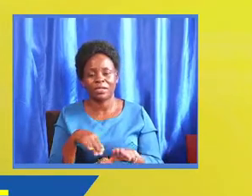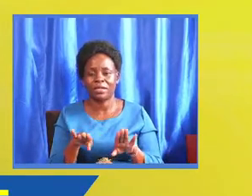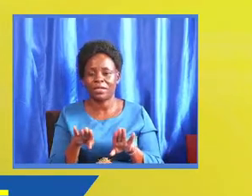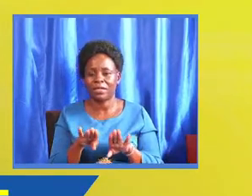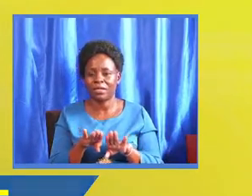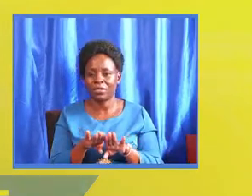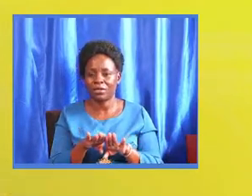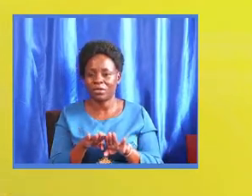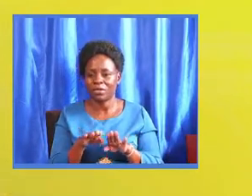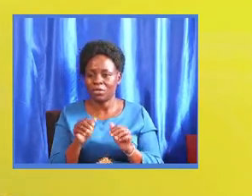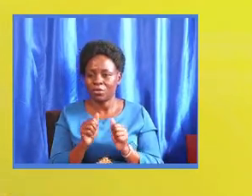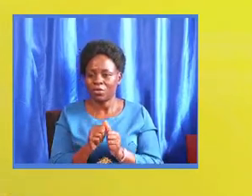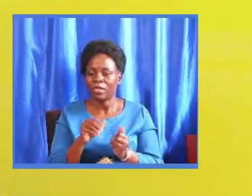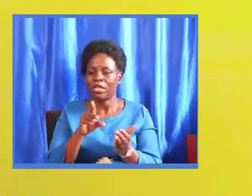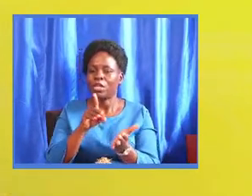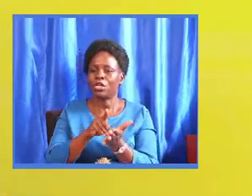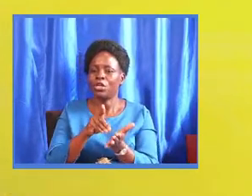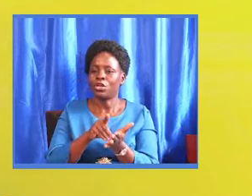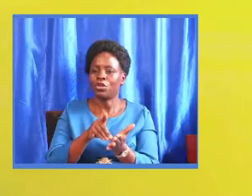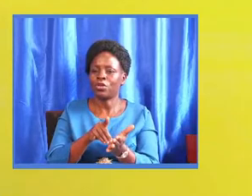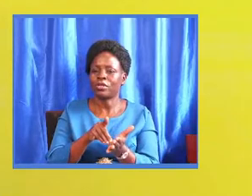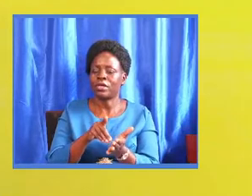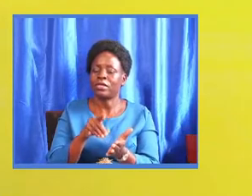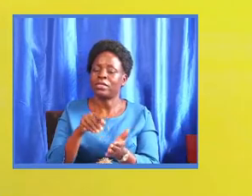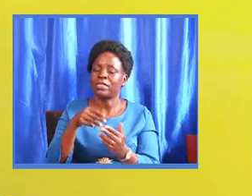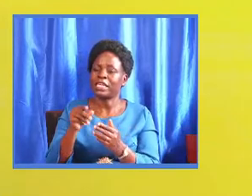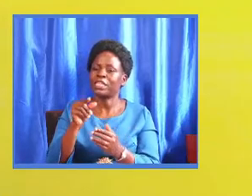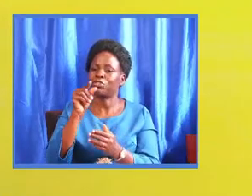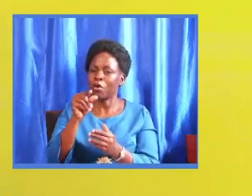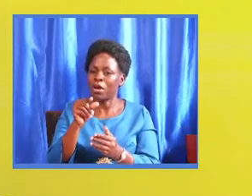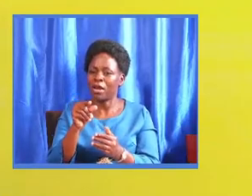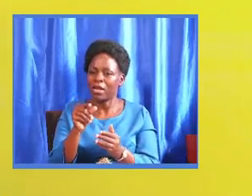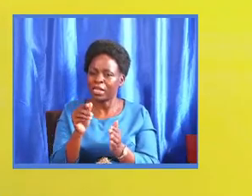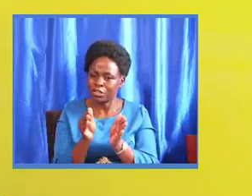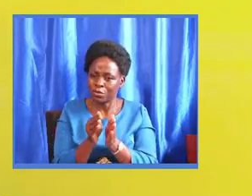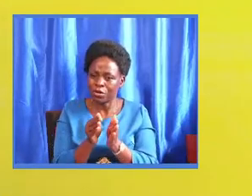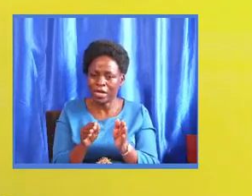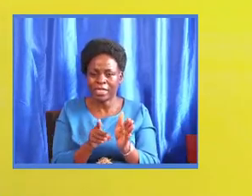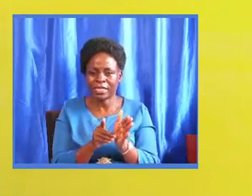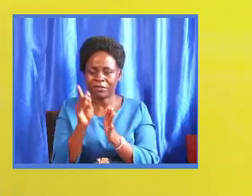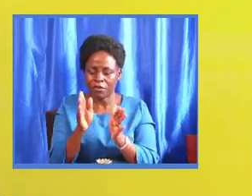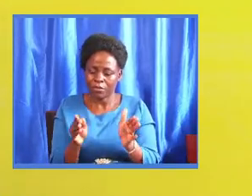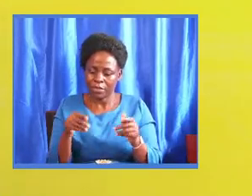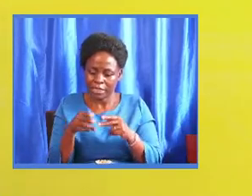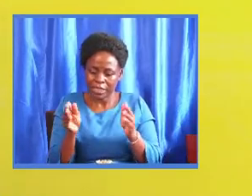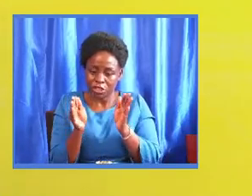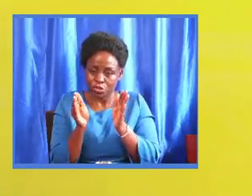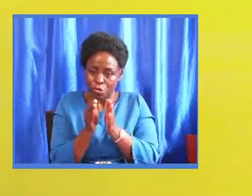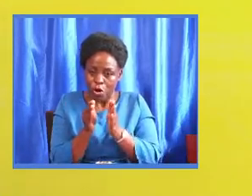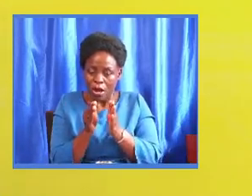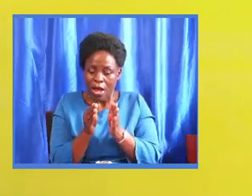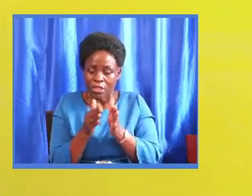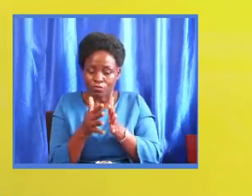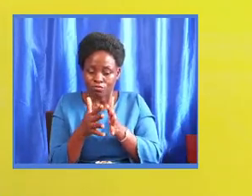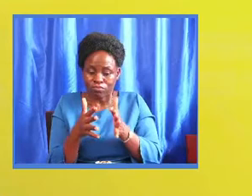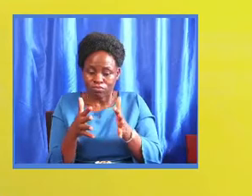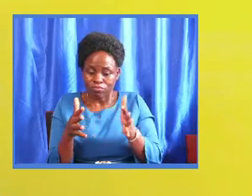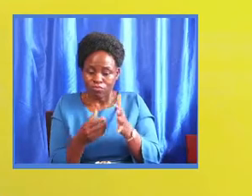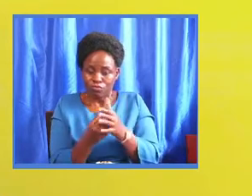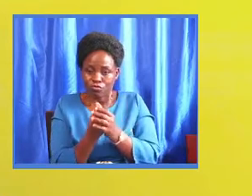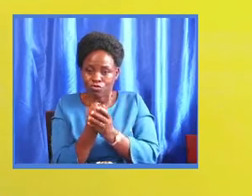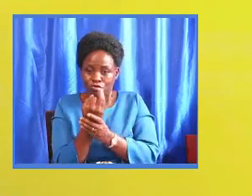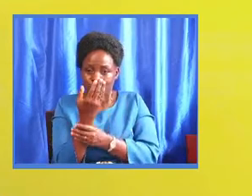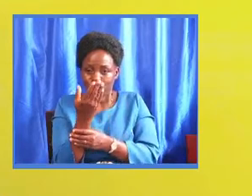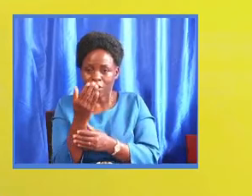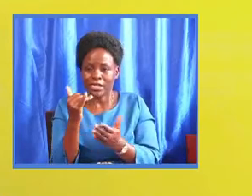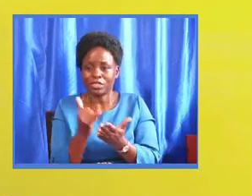what Dr. Ruparelli has said. Start small as a developer. You start off small and you grow as your